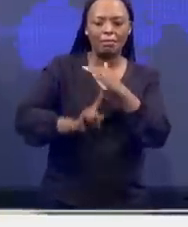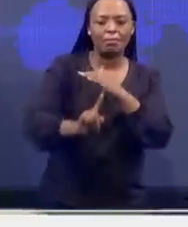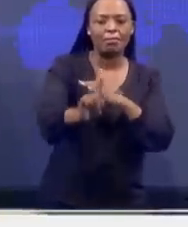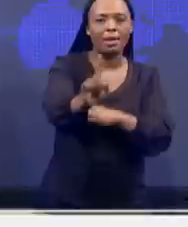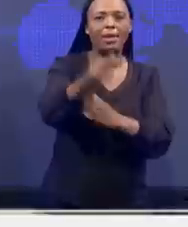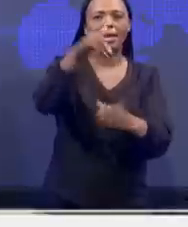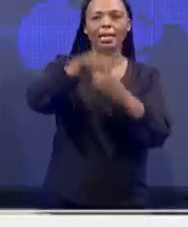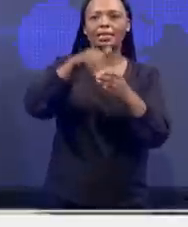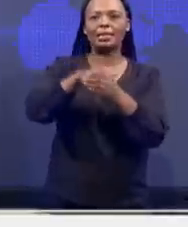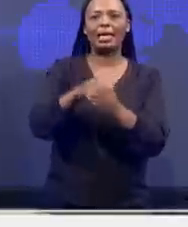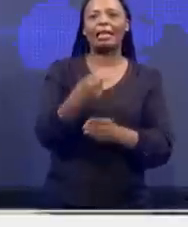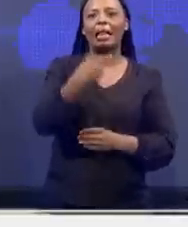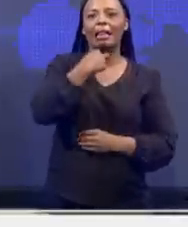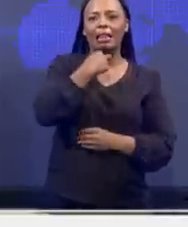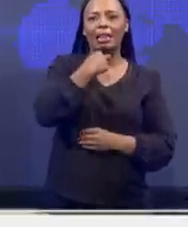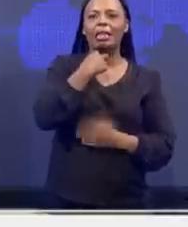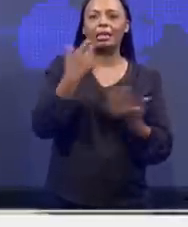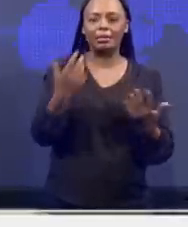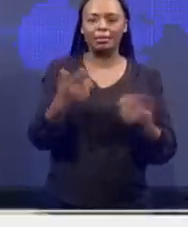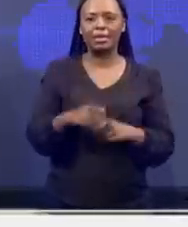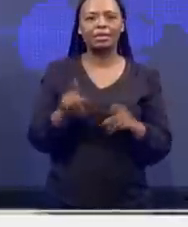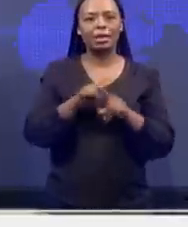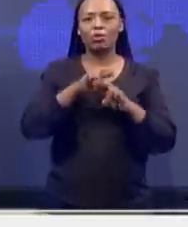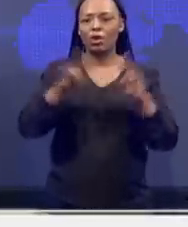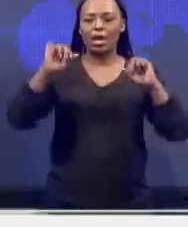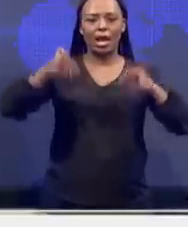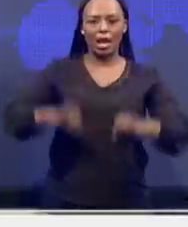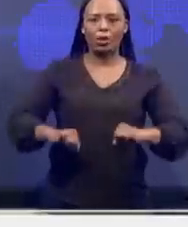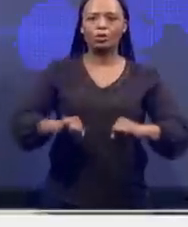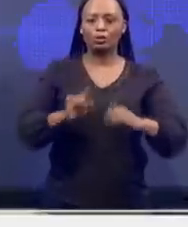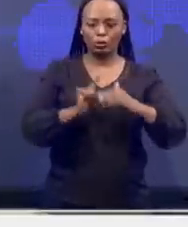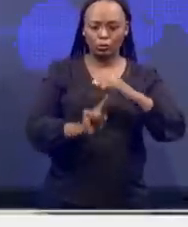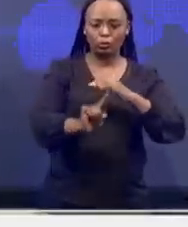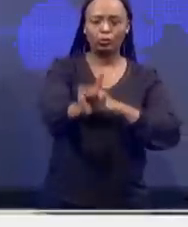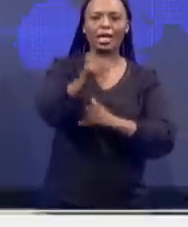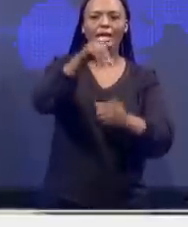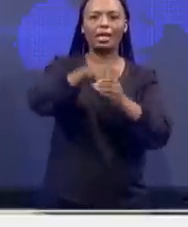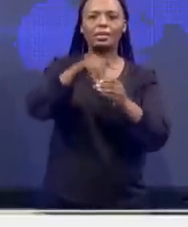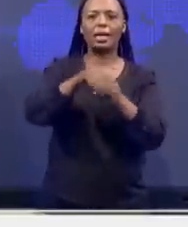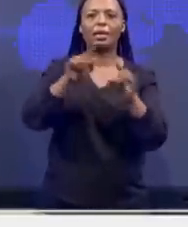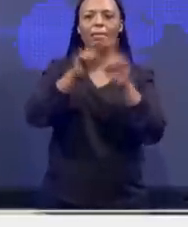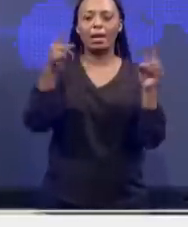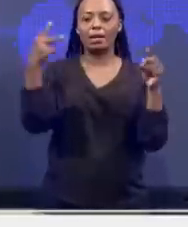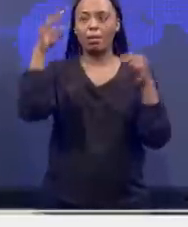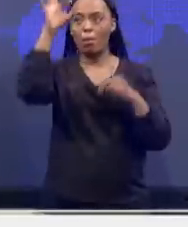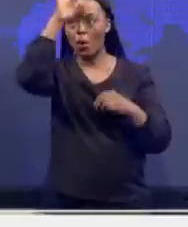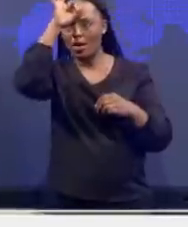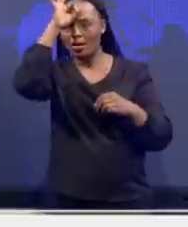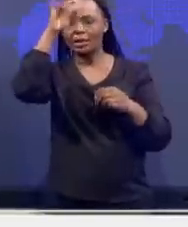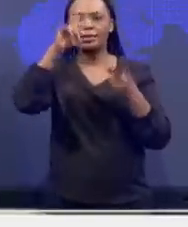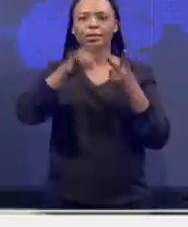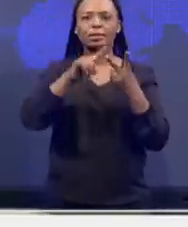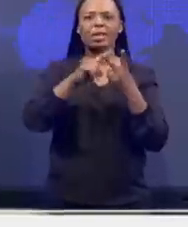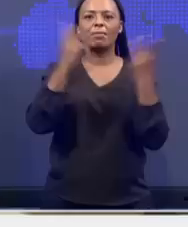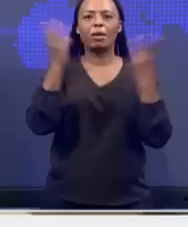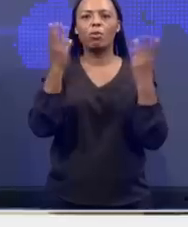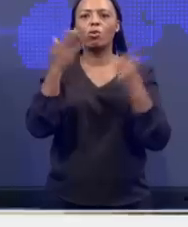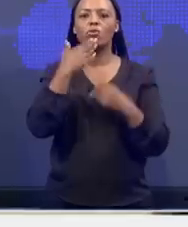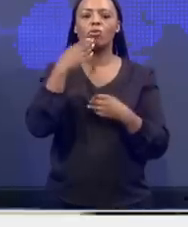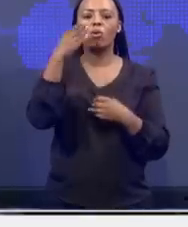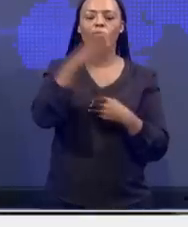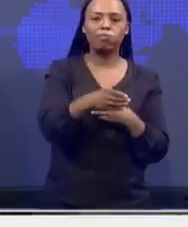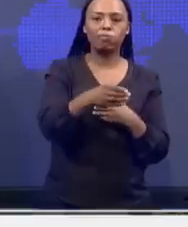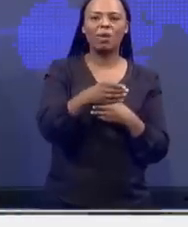get inside. And I don't see us being allowed to get inside, but as the police and other people who are involved in this kind